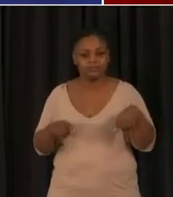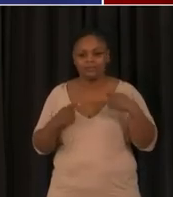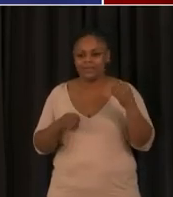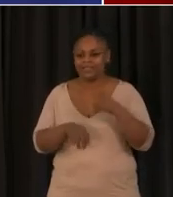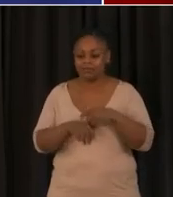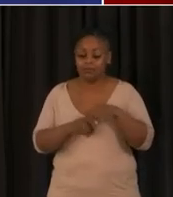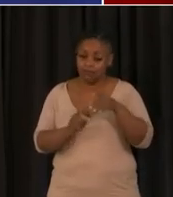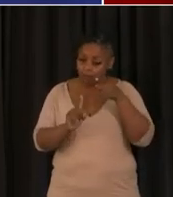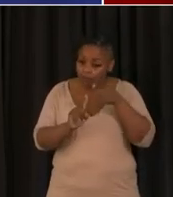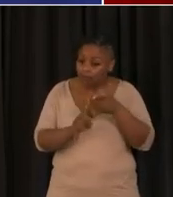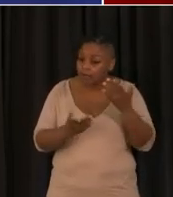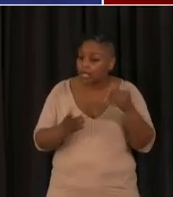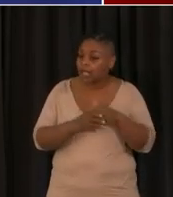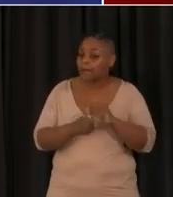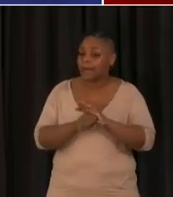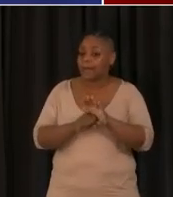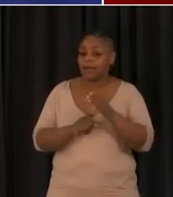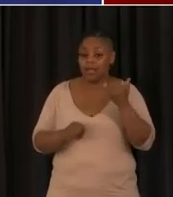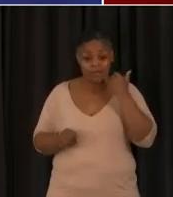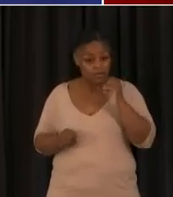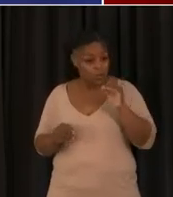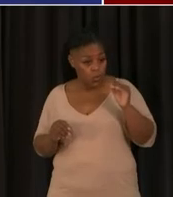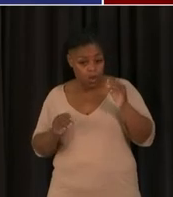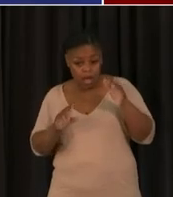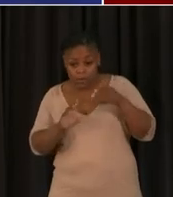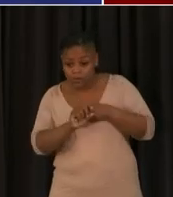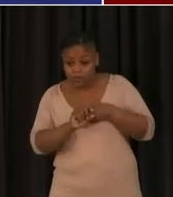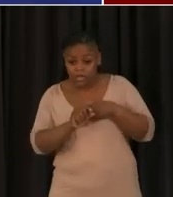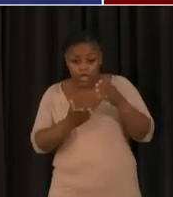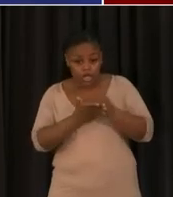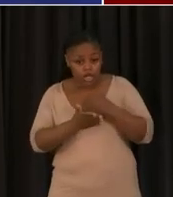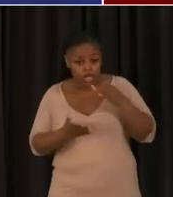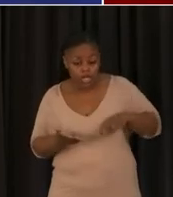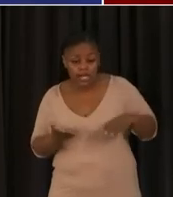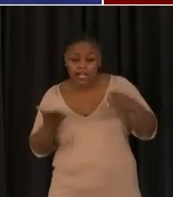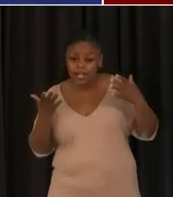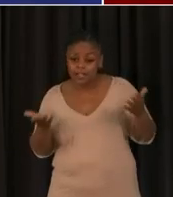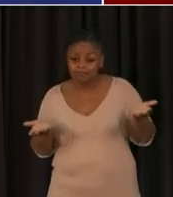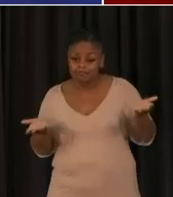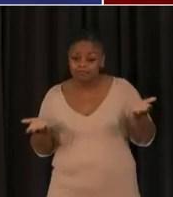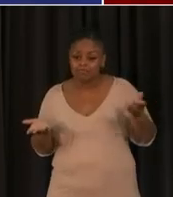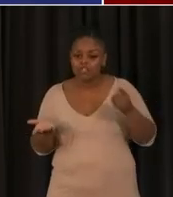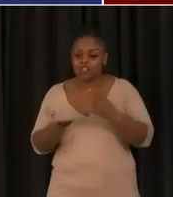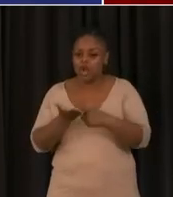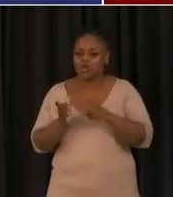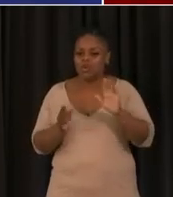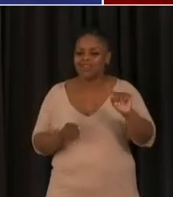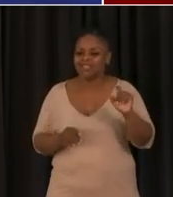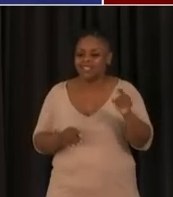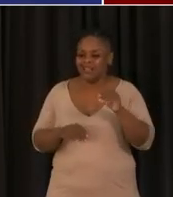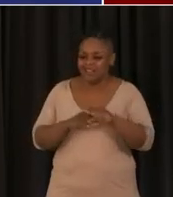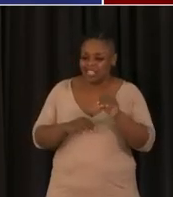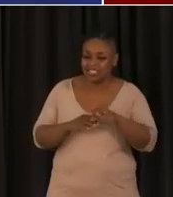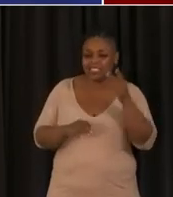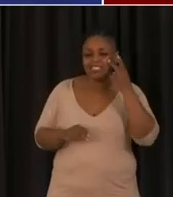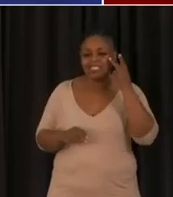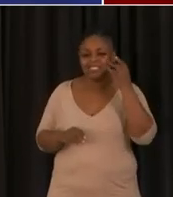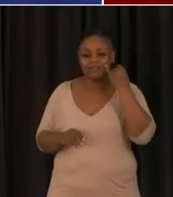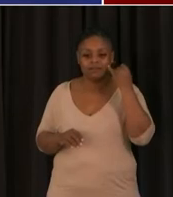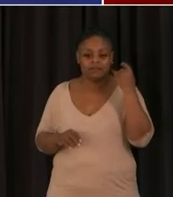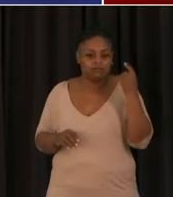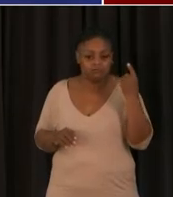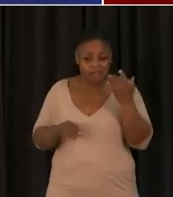just applied online. So, like I said, it was a 2-month waiting period, but I mean, the program was responsive as far as letting me